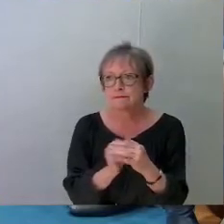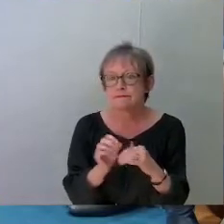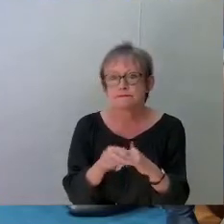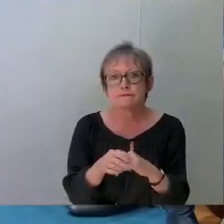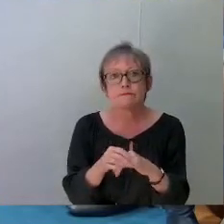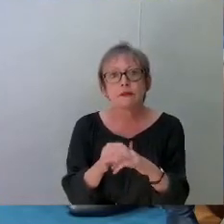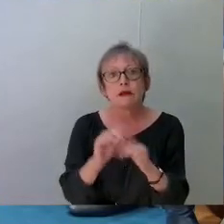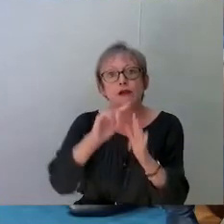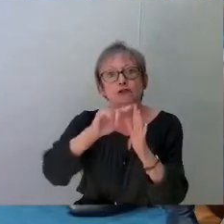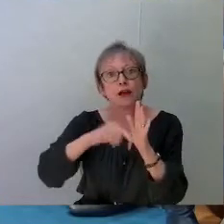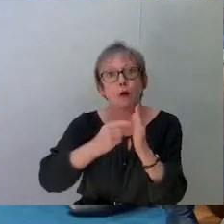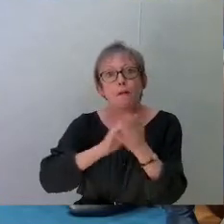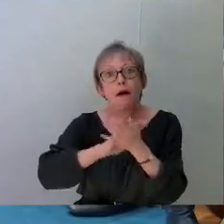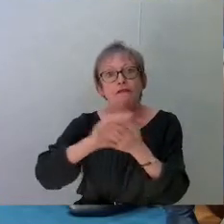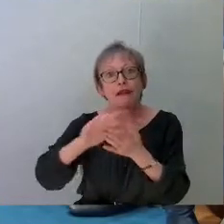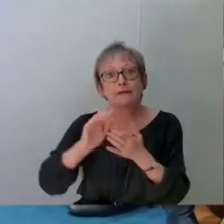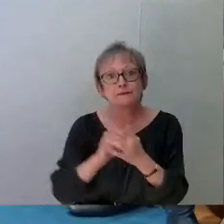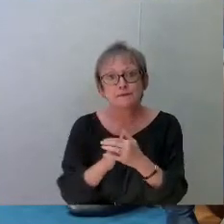Jacob Harvey.